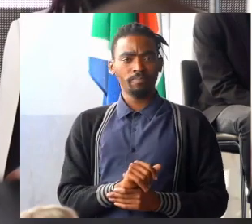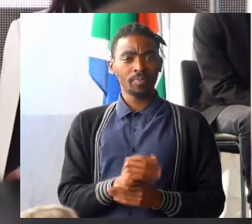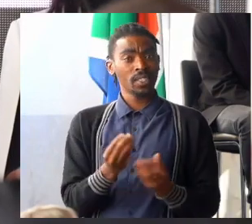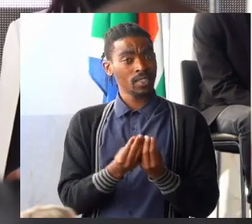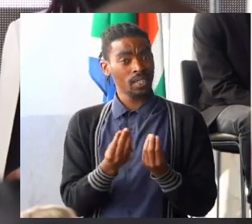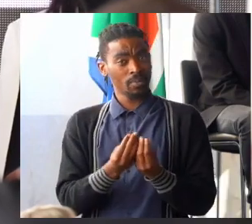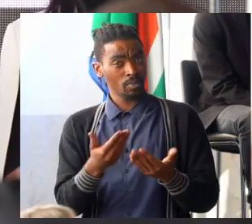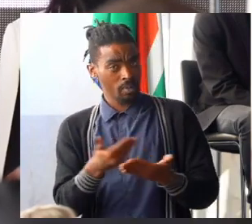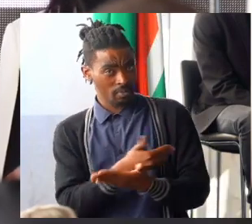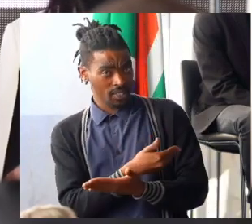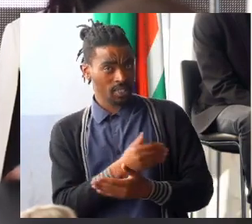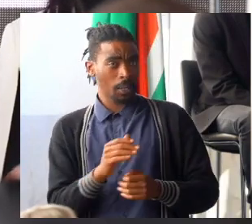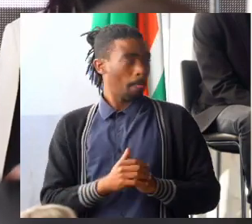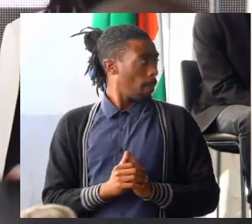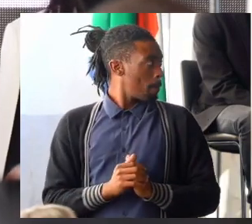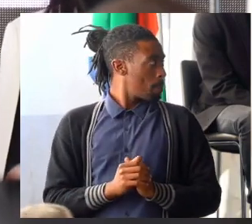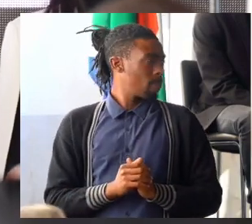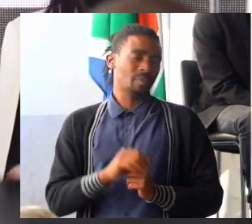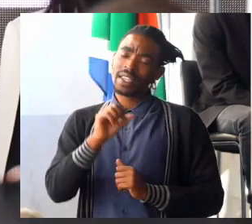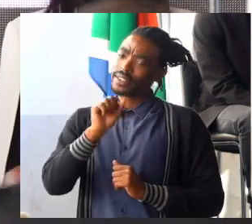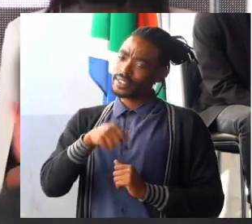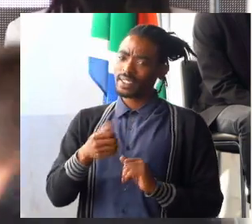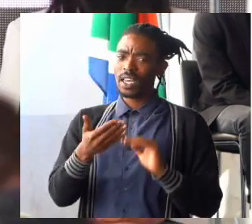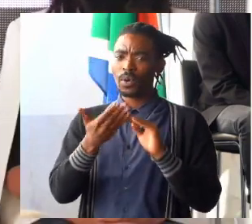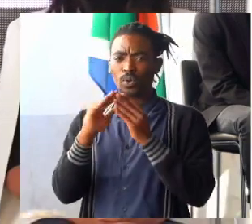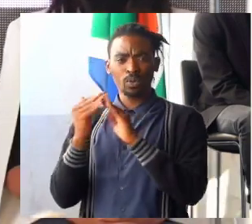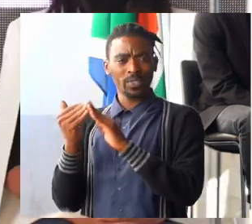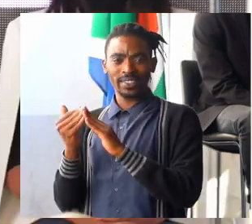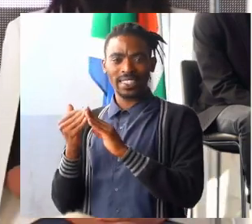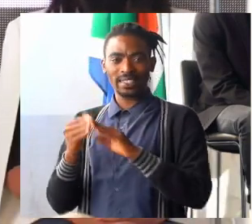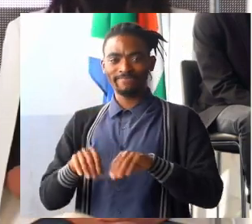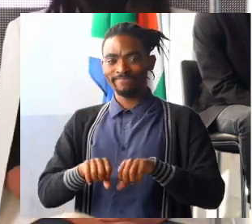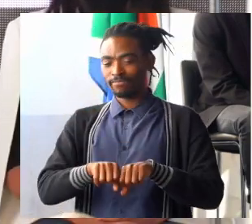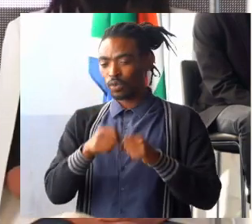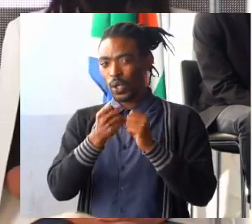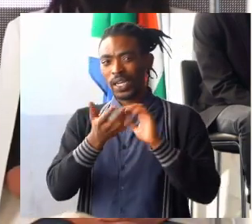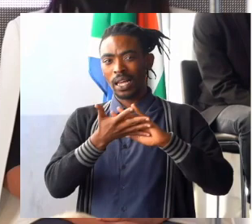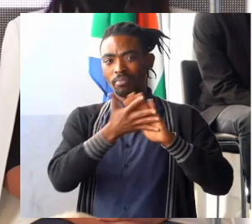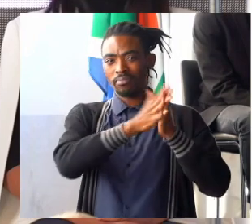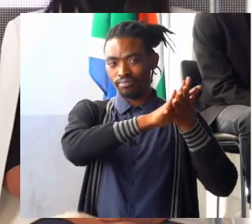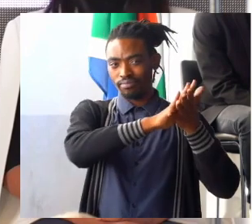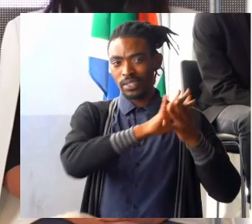missing. Our society is broken.